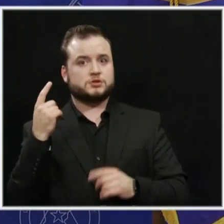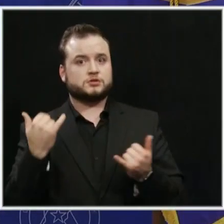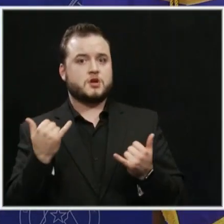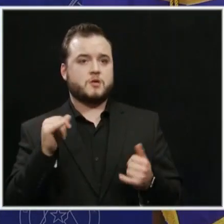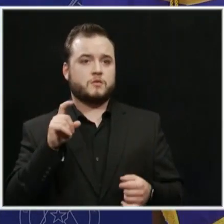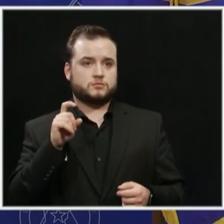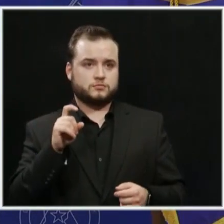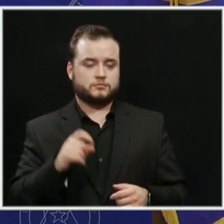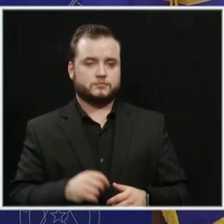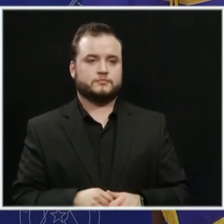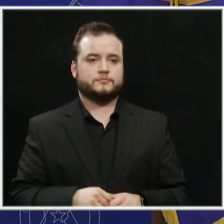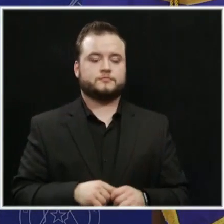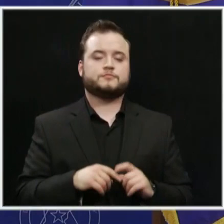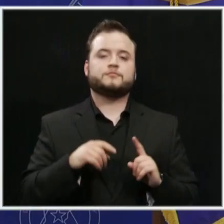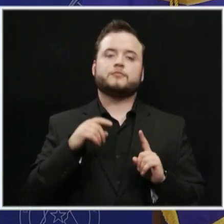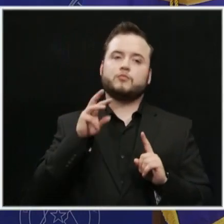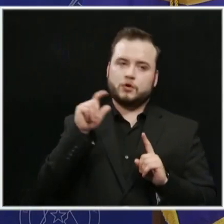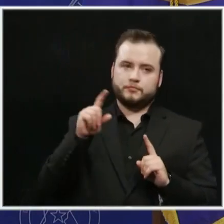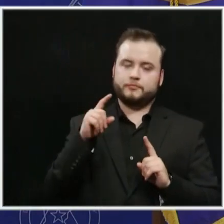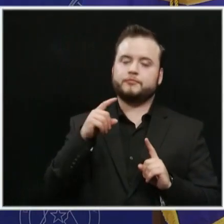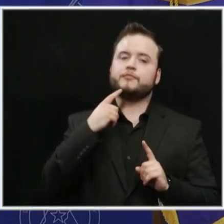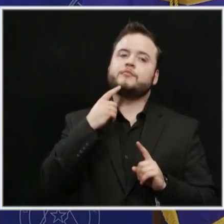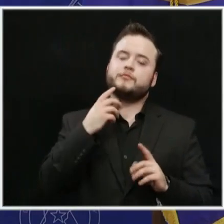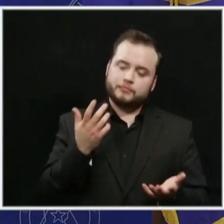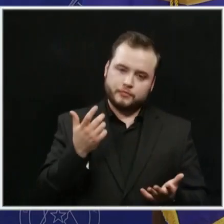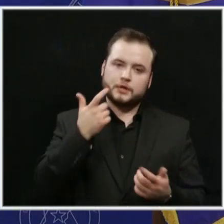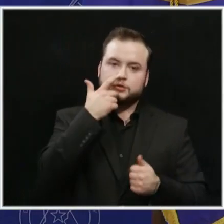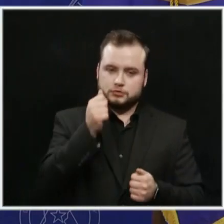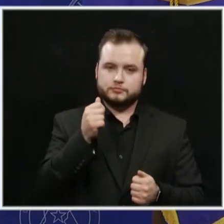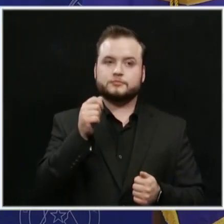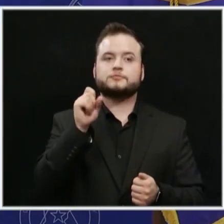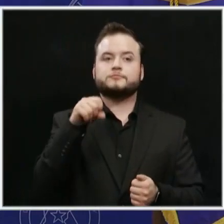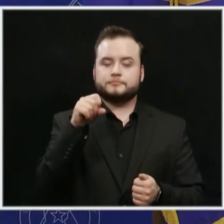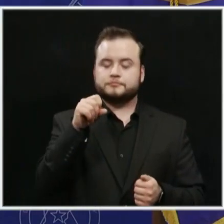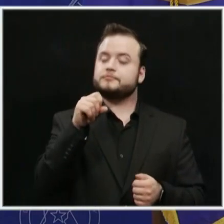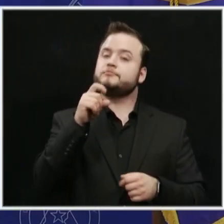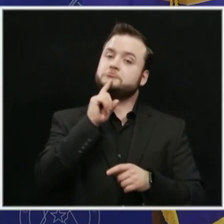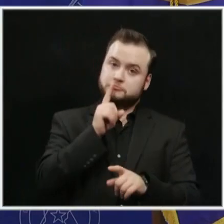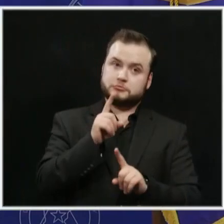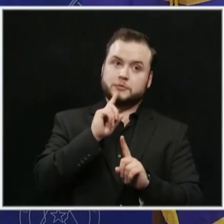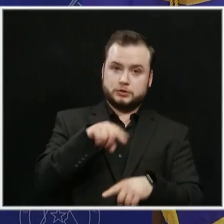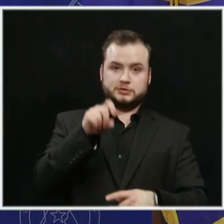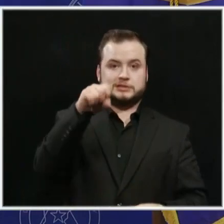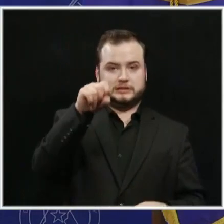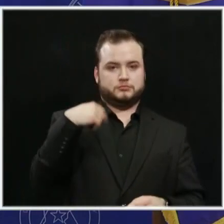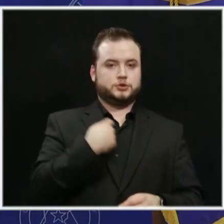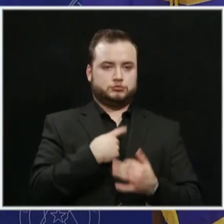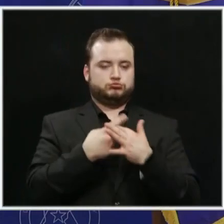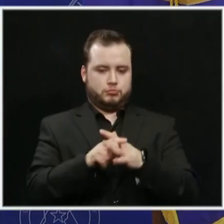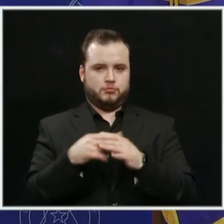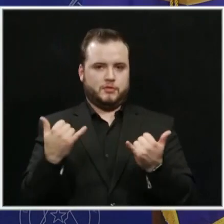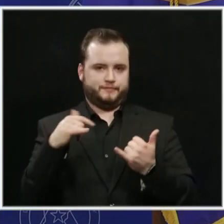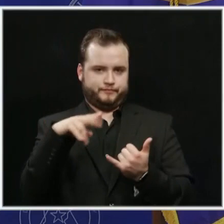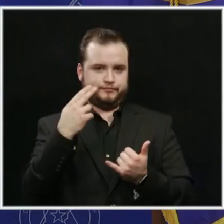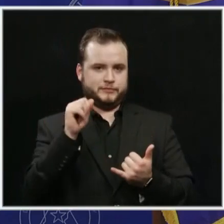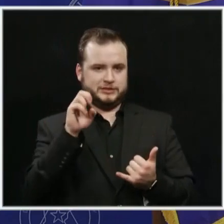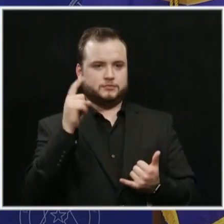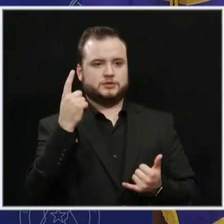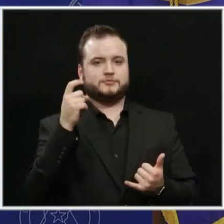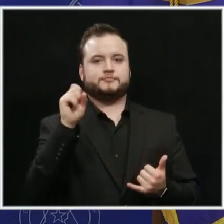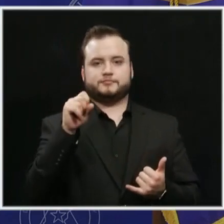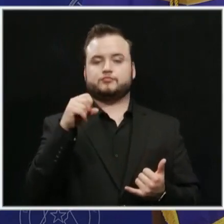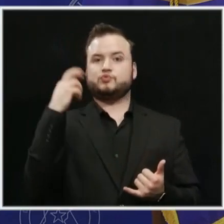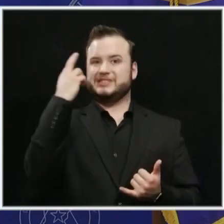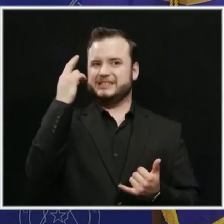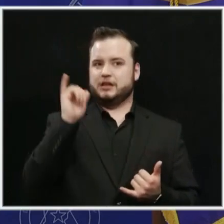interesting on that. Yes, the answer is yes, that we're starting to get that, and that was us building out our plan. It's one of the reasons we were really thoughtful about what it takes to open